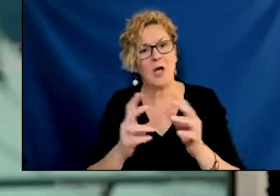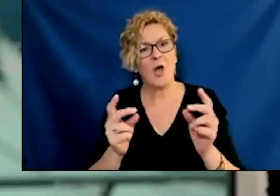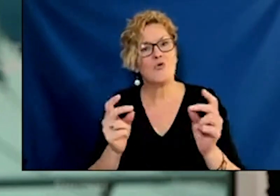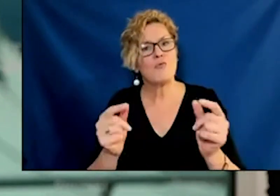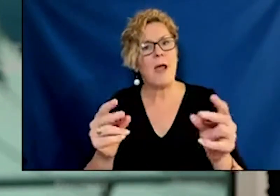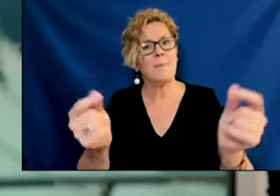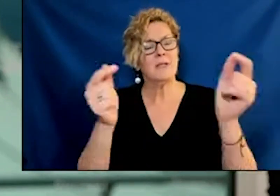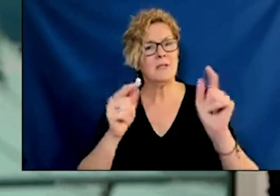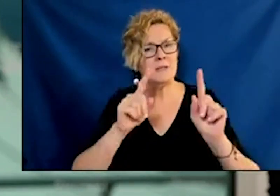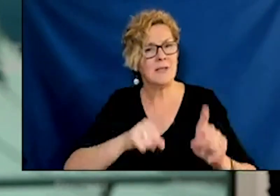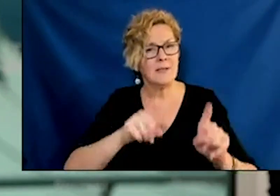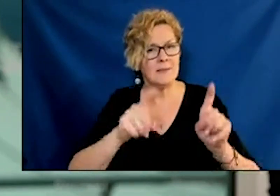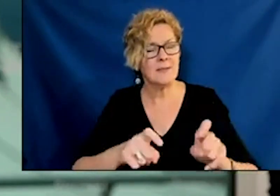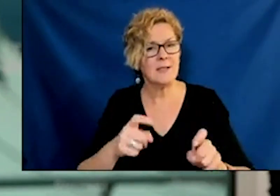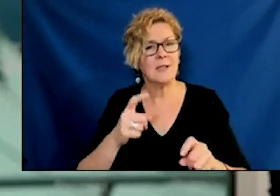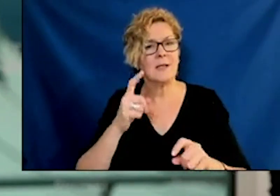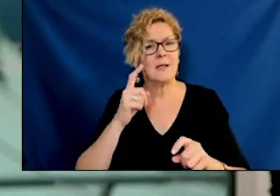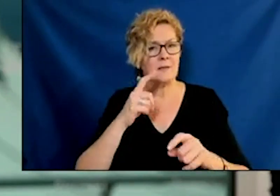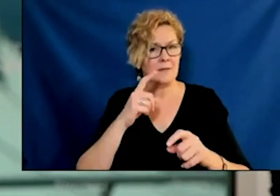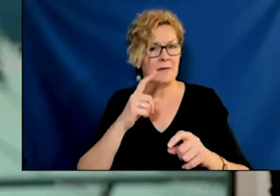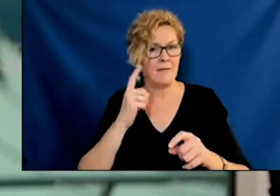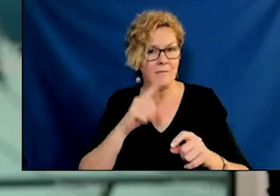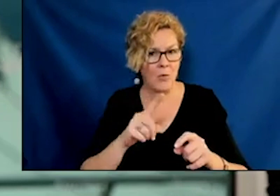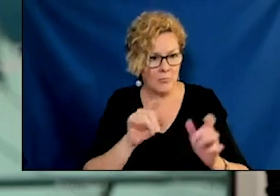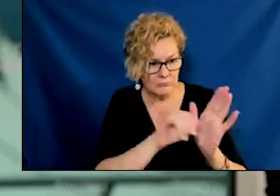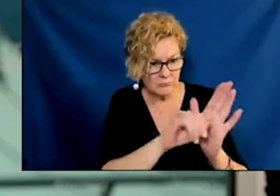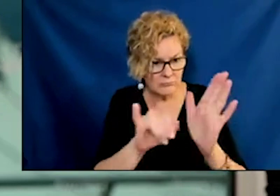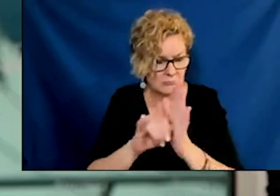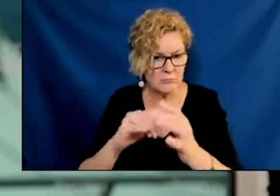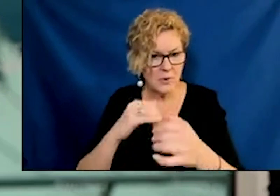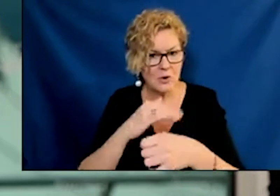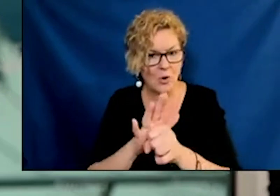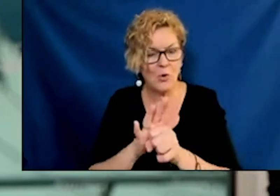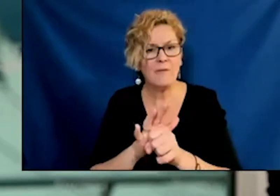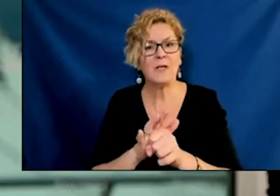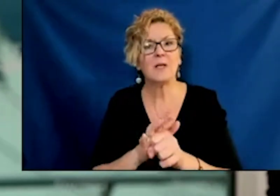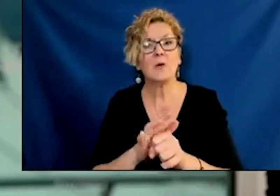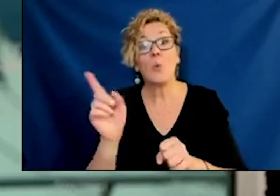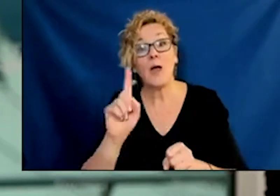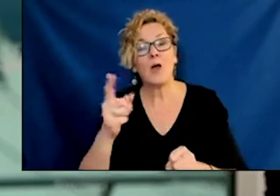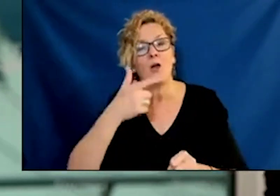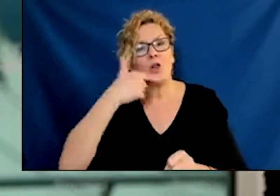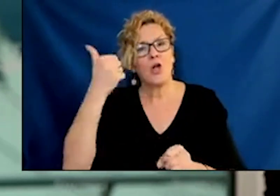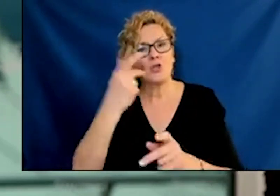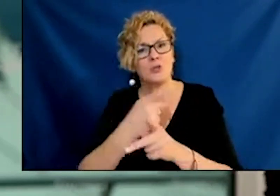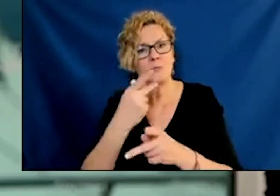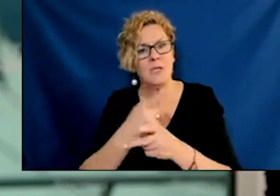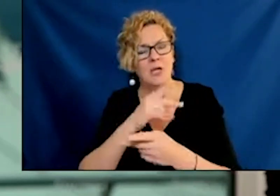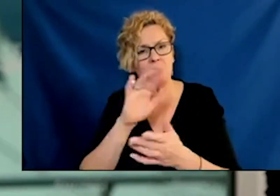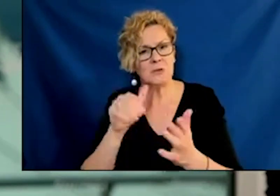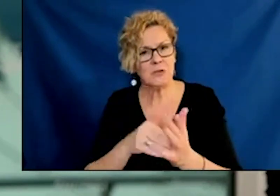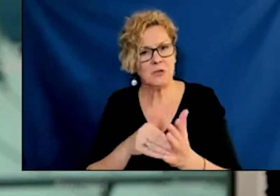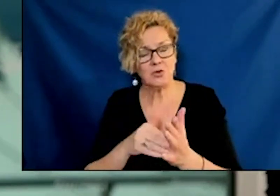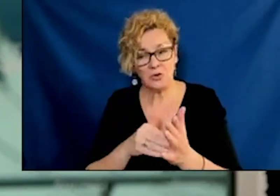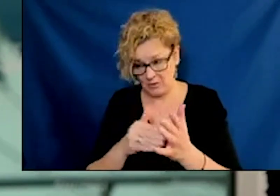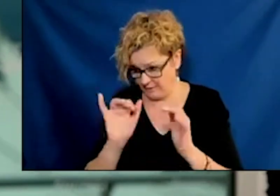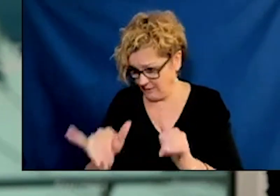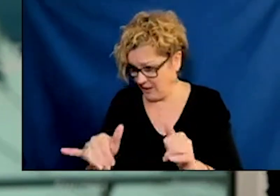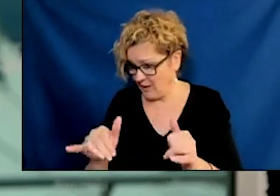no longer up for discussion considering we're getting to the point of full vaccination in long-term care? Yeah, so